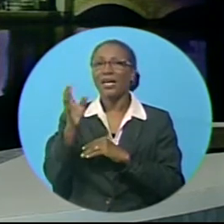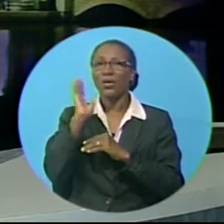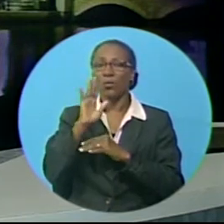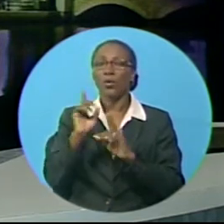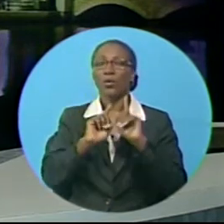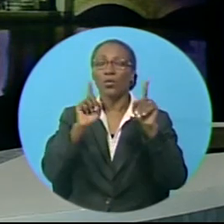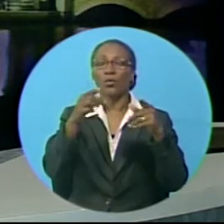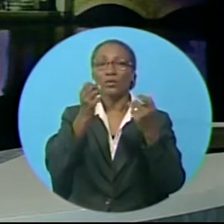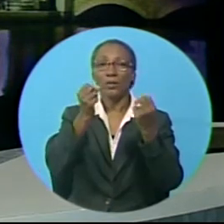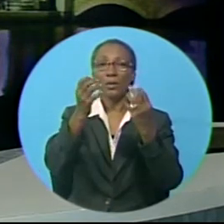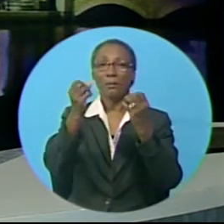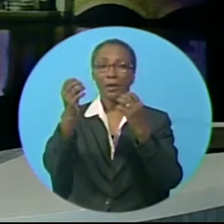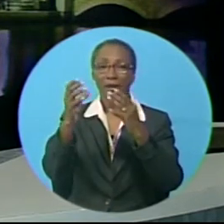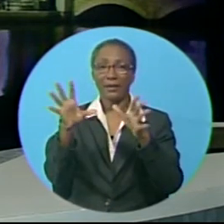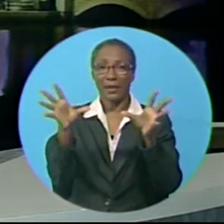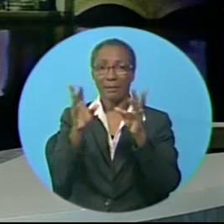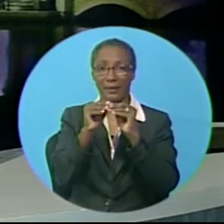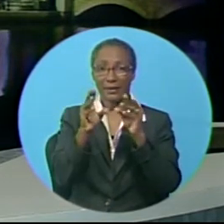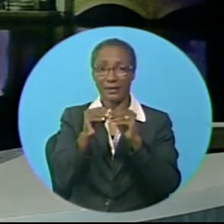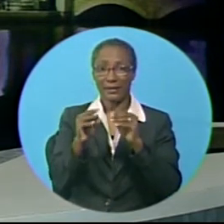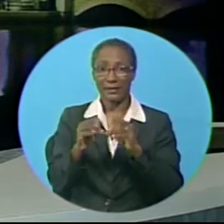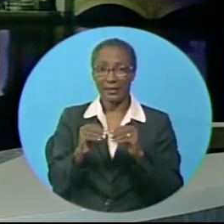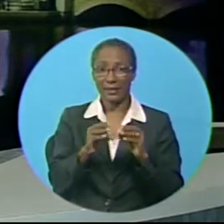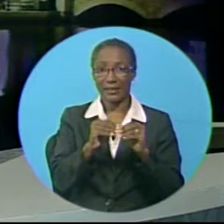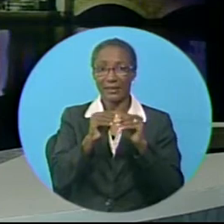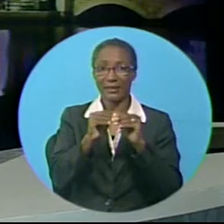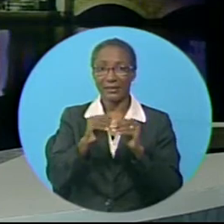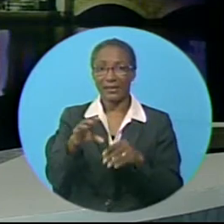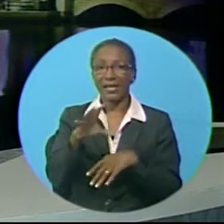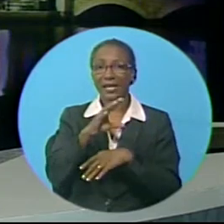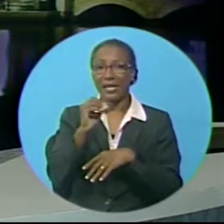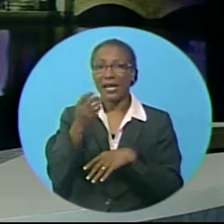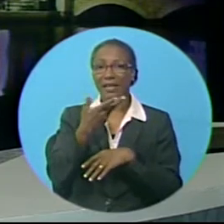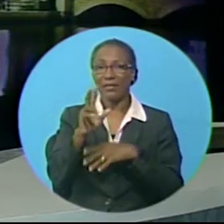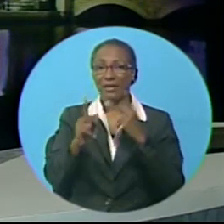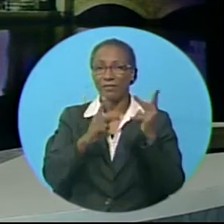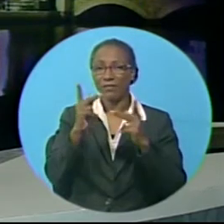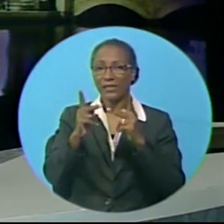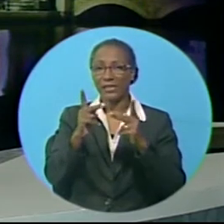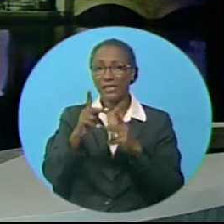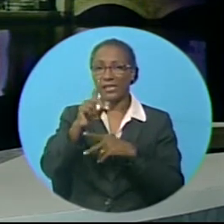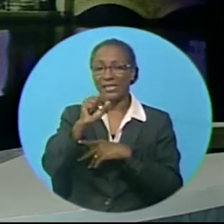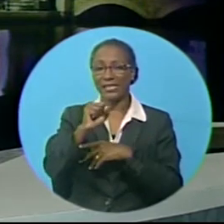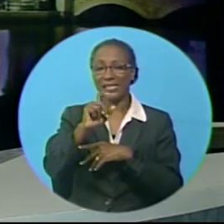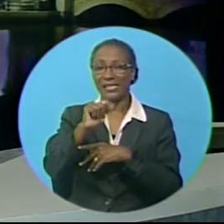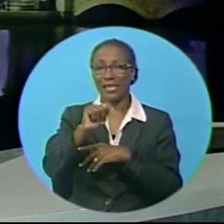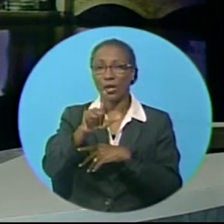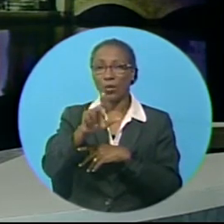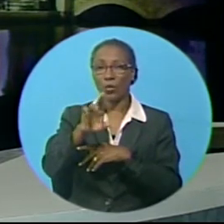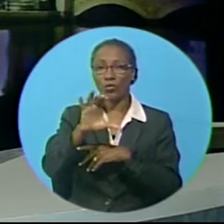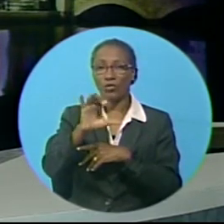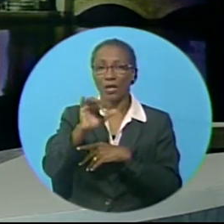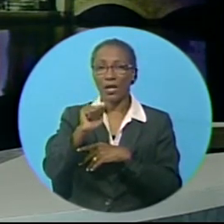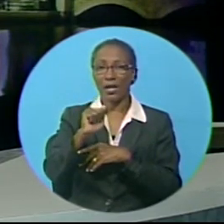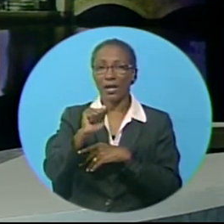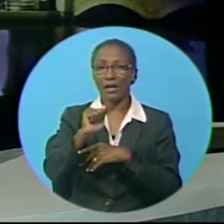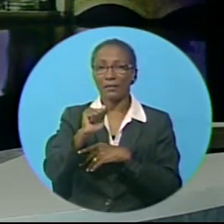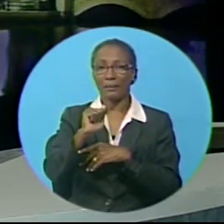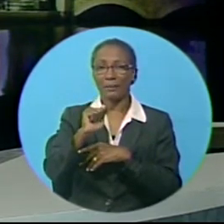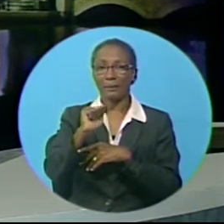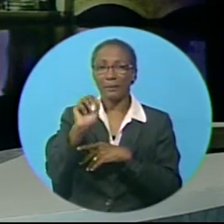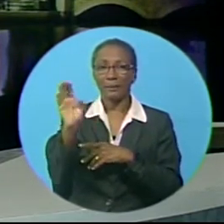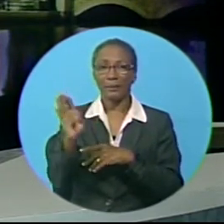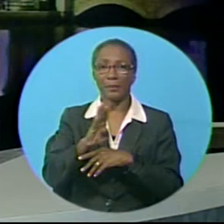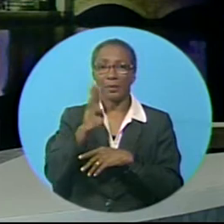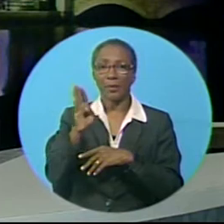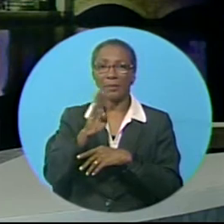is the final leg of a CARICOM trade mission, and the delegation also visited St. Lucia. Barbados' outstanding